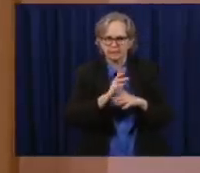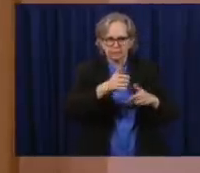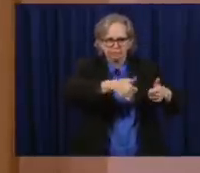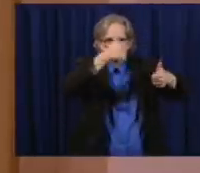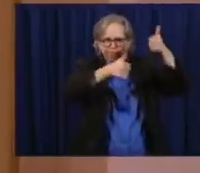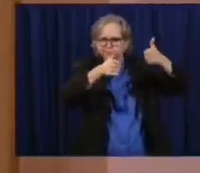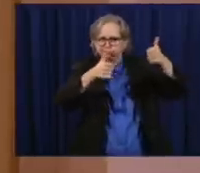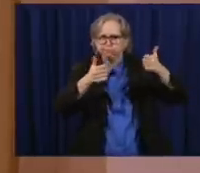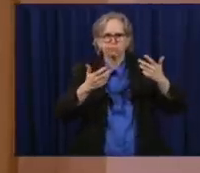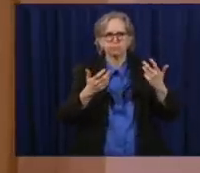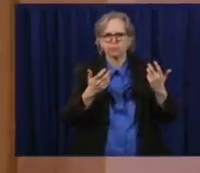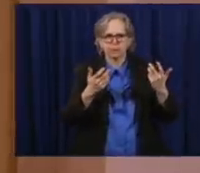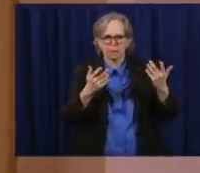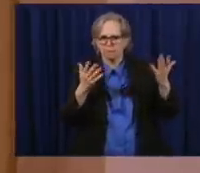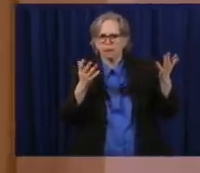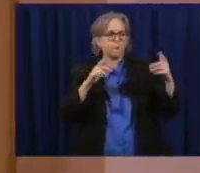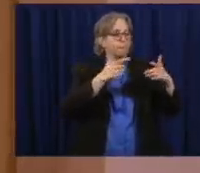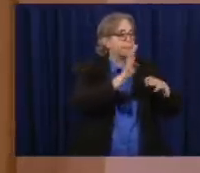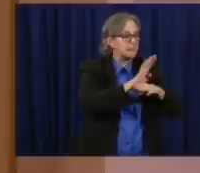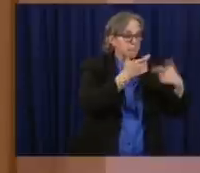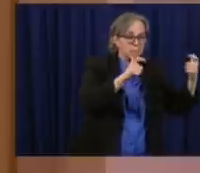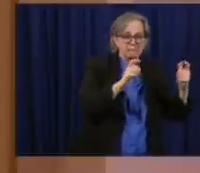businesses, big and small, health officials,